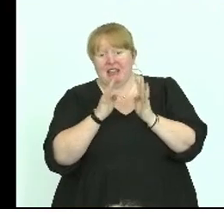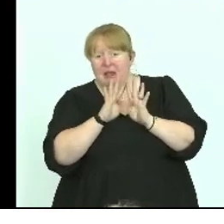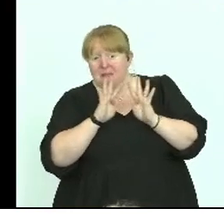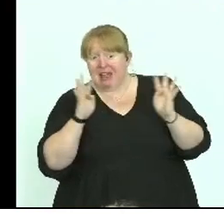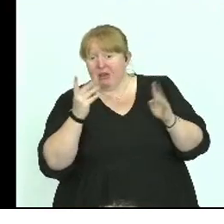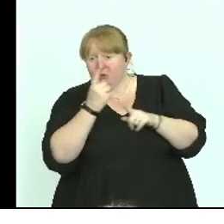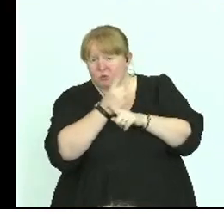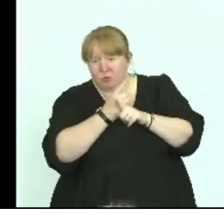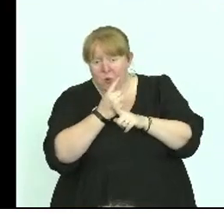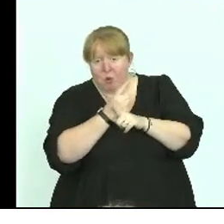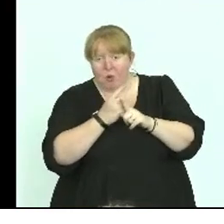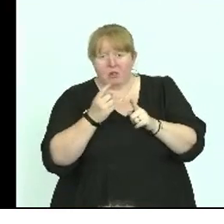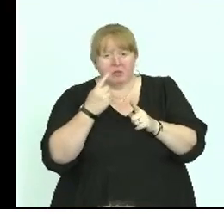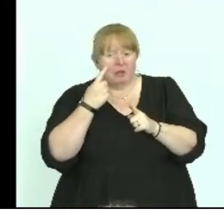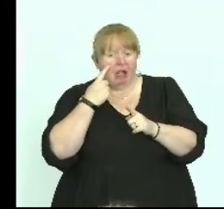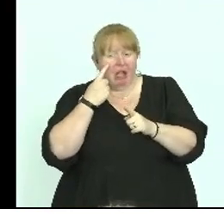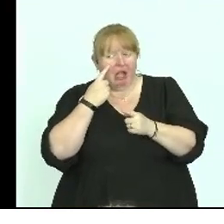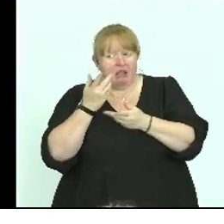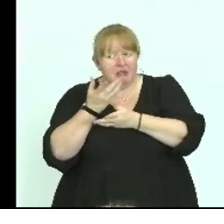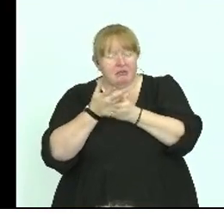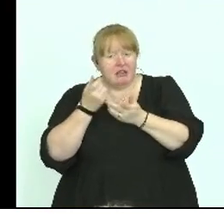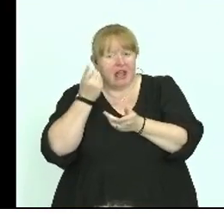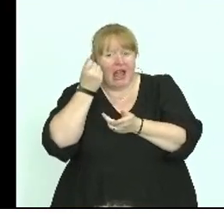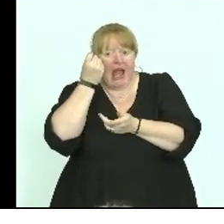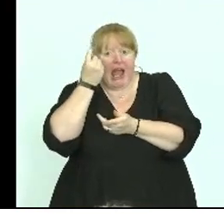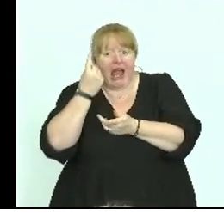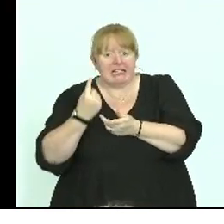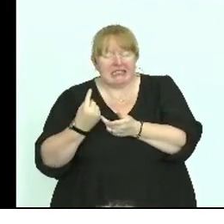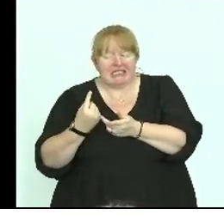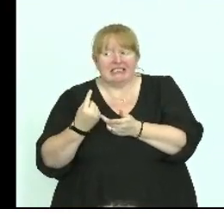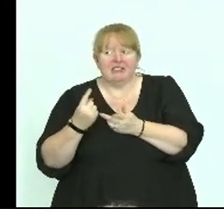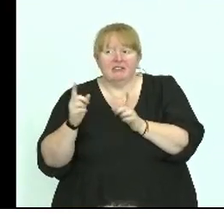morning touched on the idea of